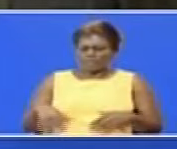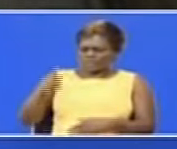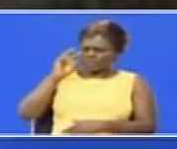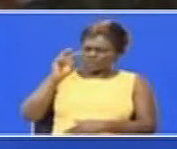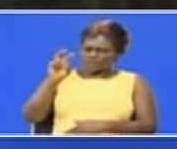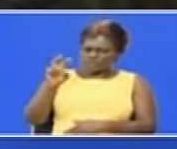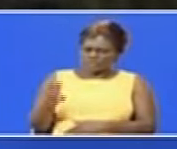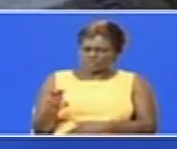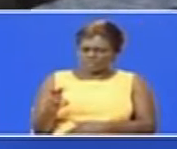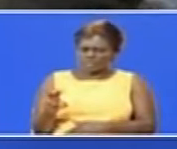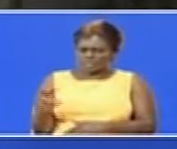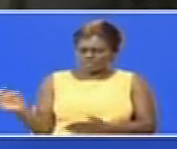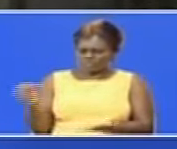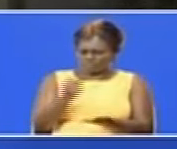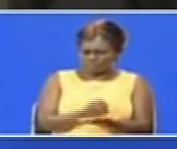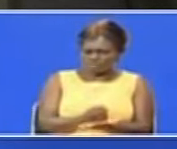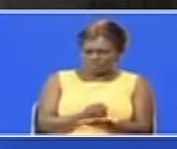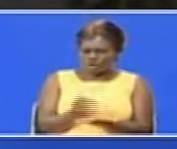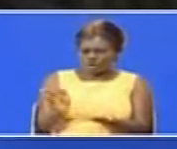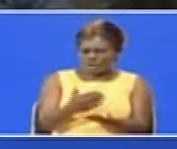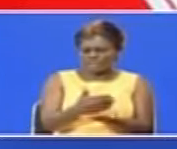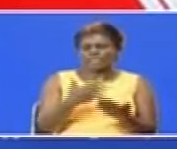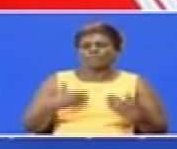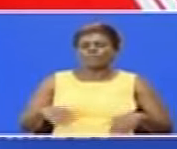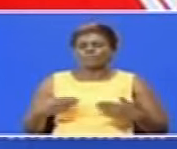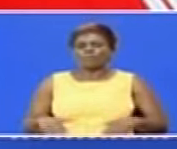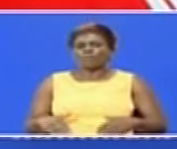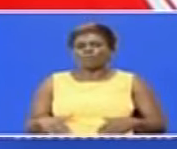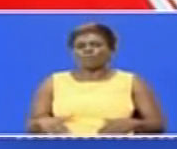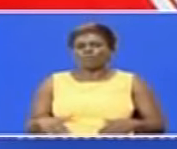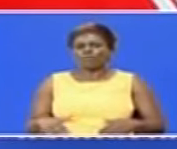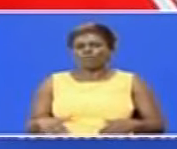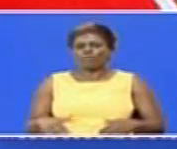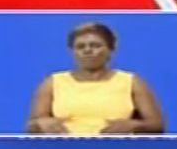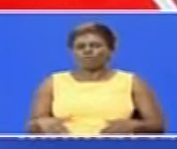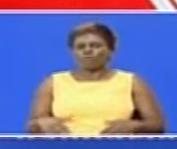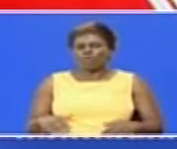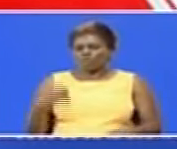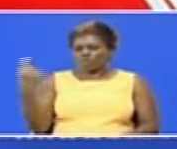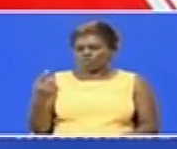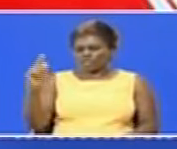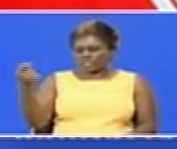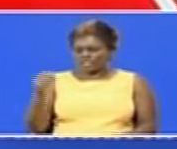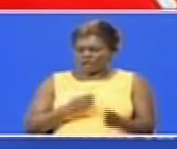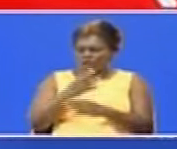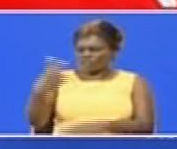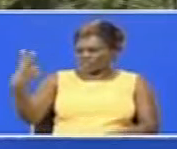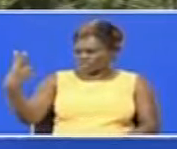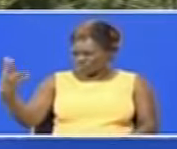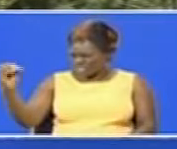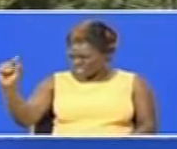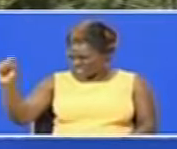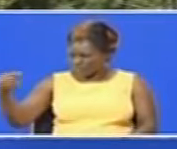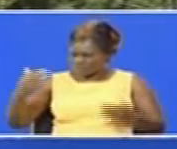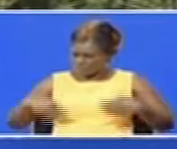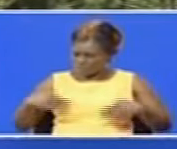the employment being provided to the waste paper collectors, you know, across only Kenya, is over 20,000 Kenyans.